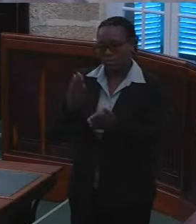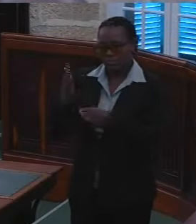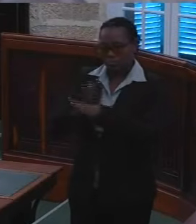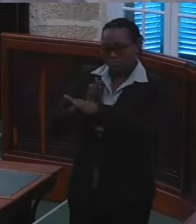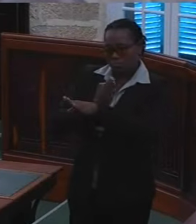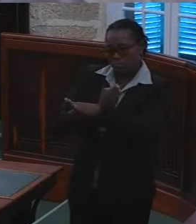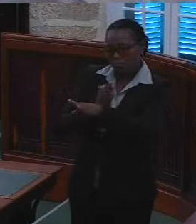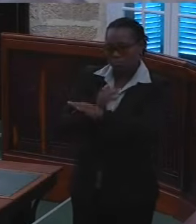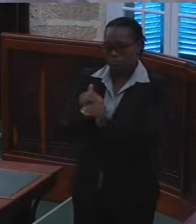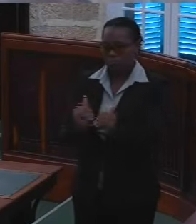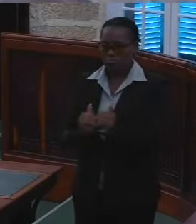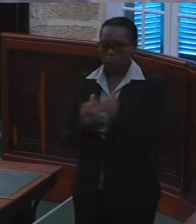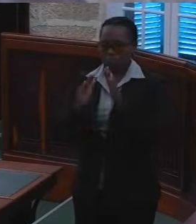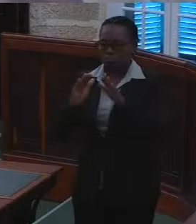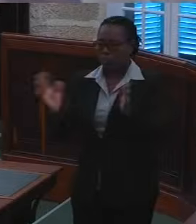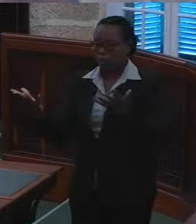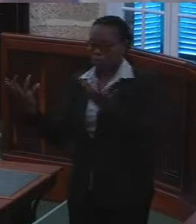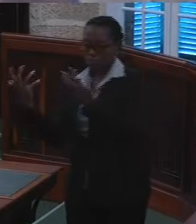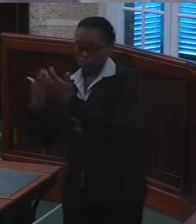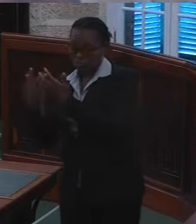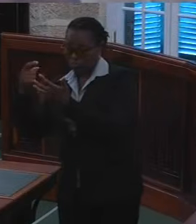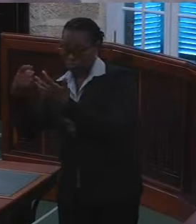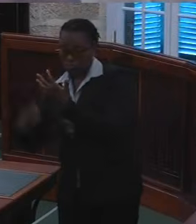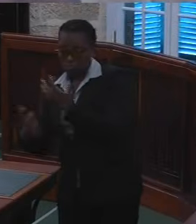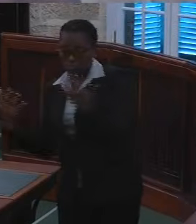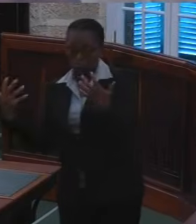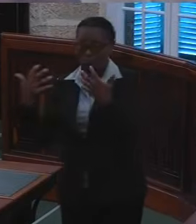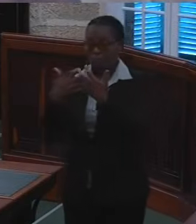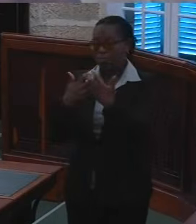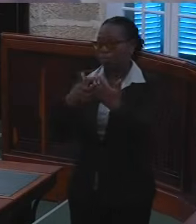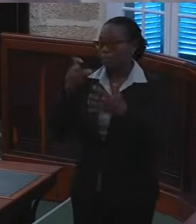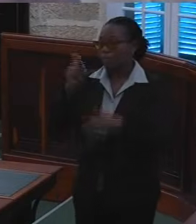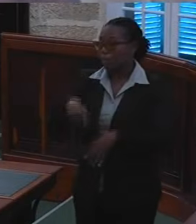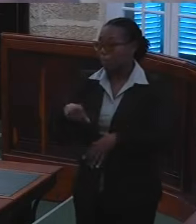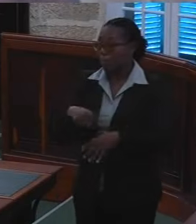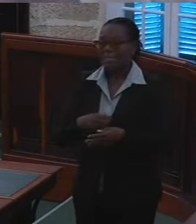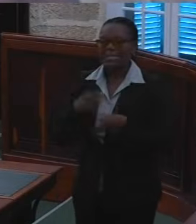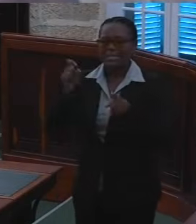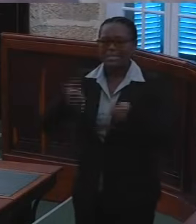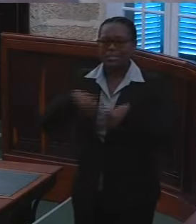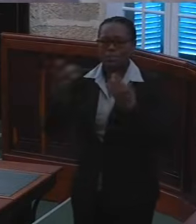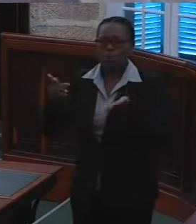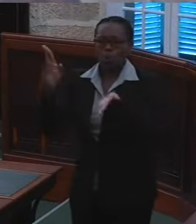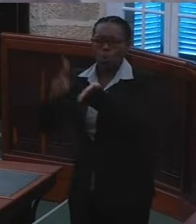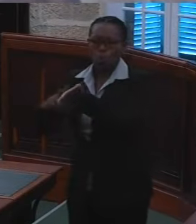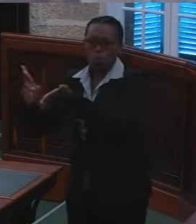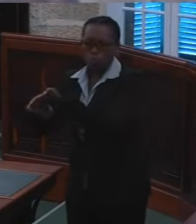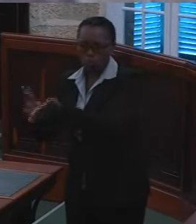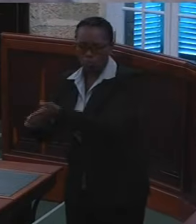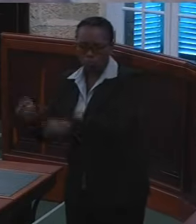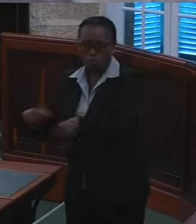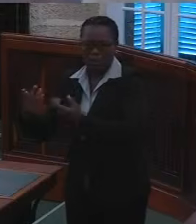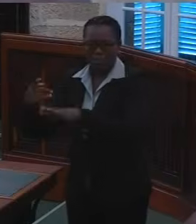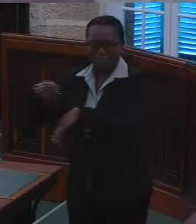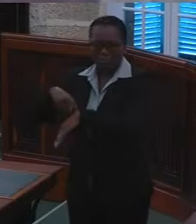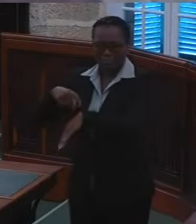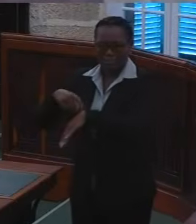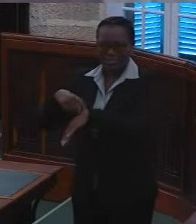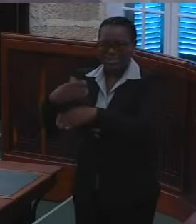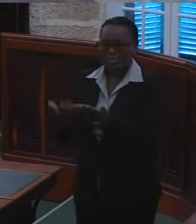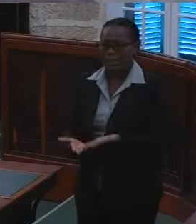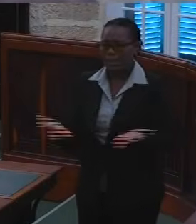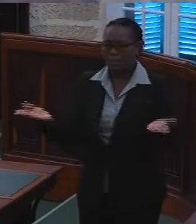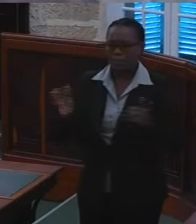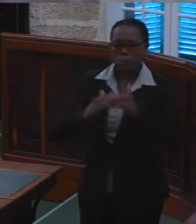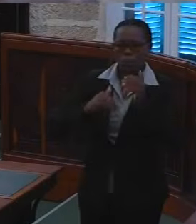date, and the specifications, what may be needed in order to be registered. We are going to give them things, there may be physical constructs